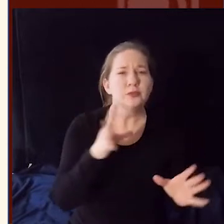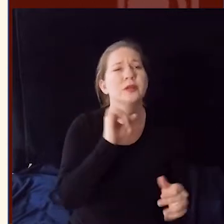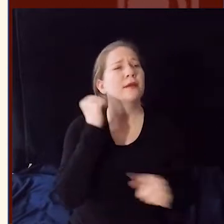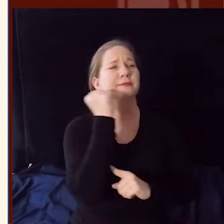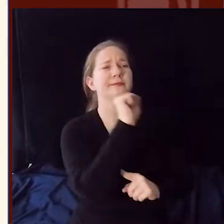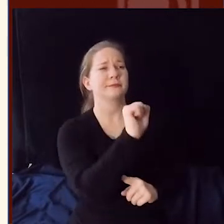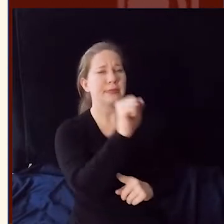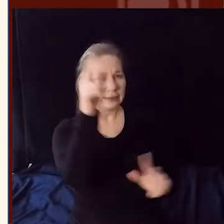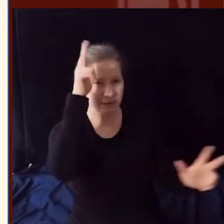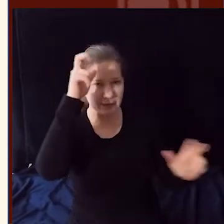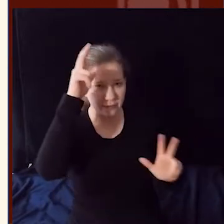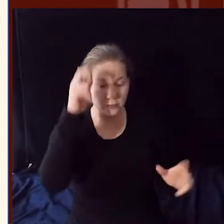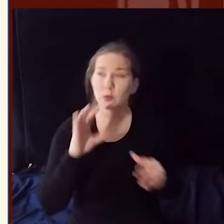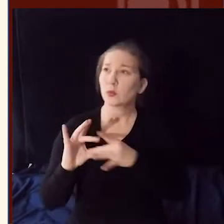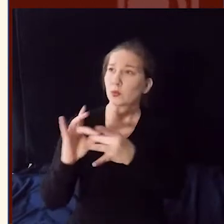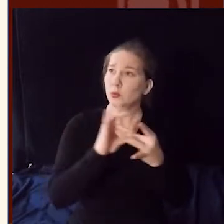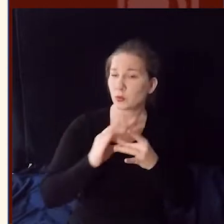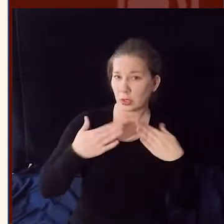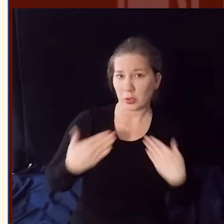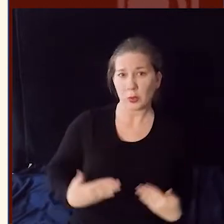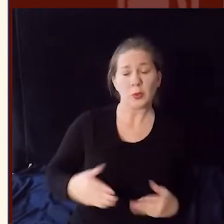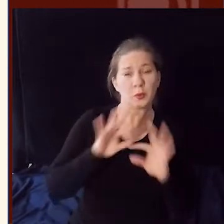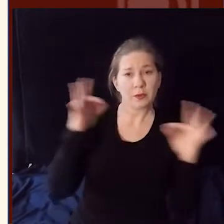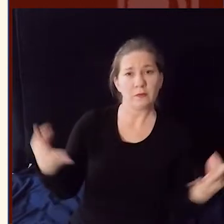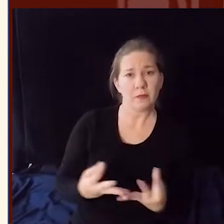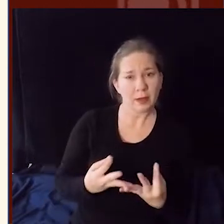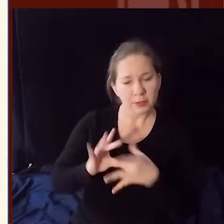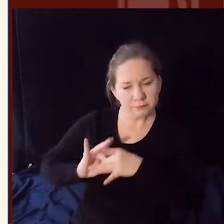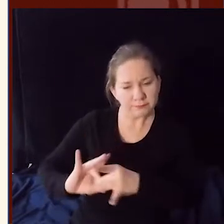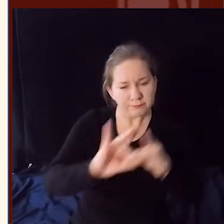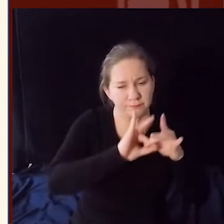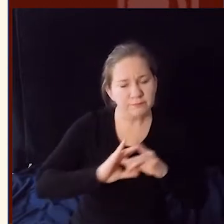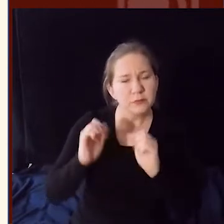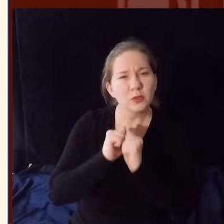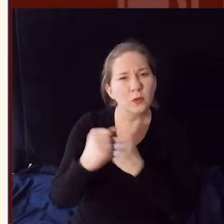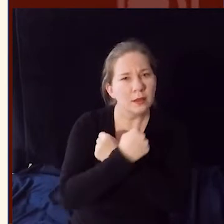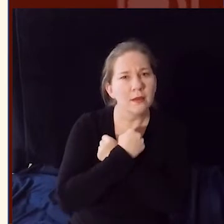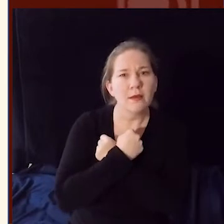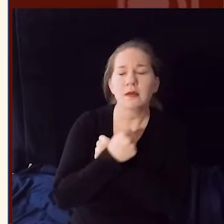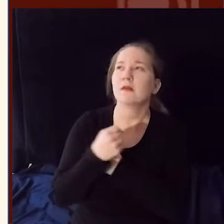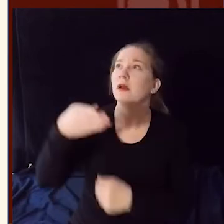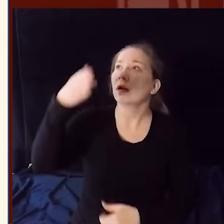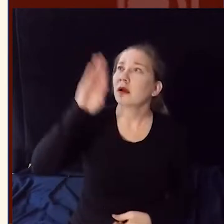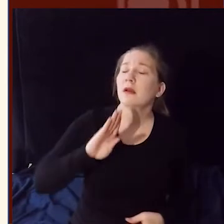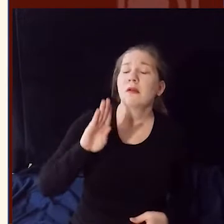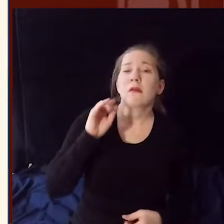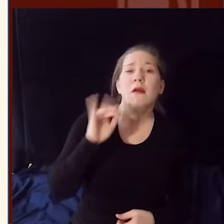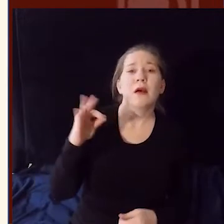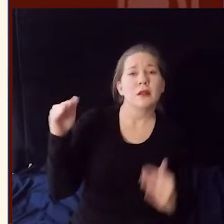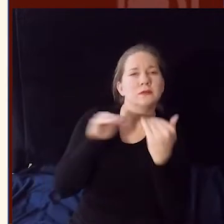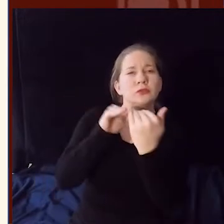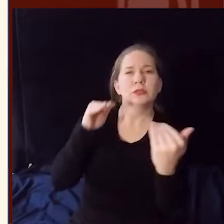love. God of justice, hear our prayers for the world.